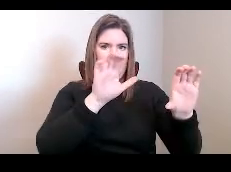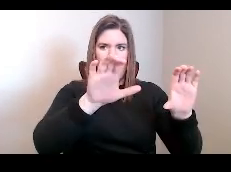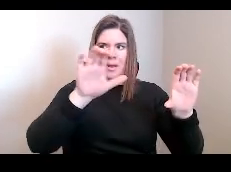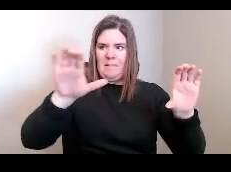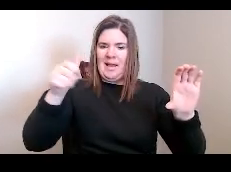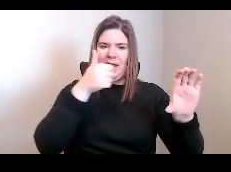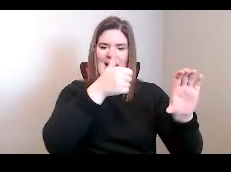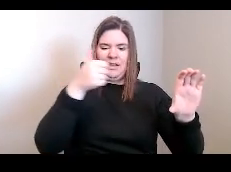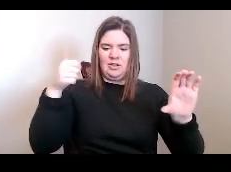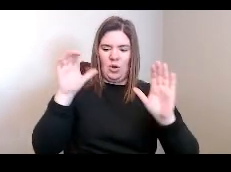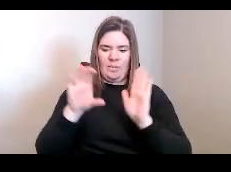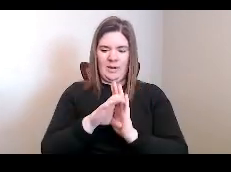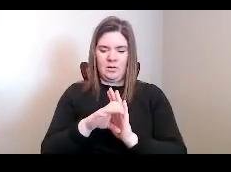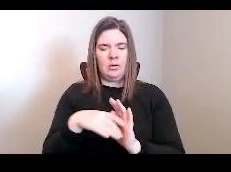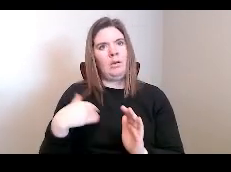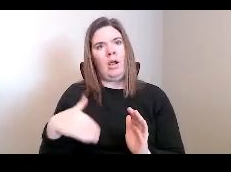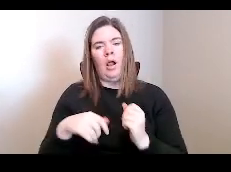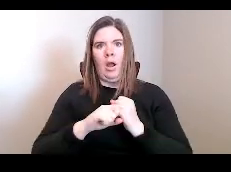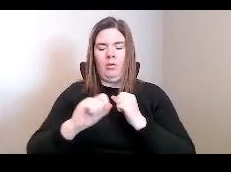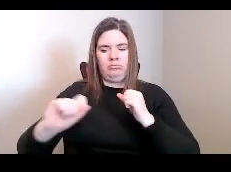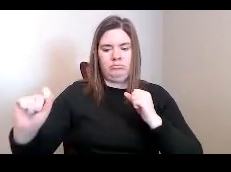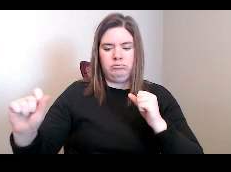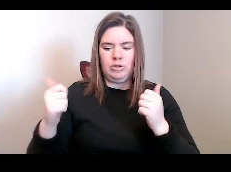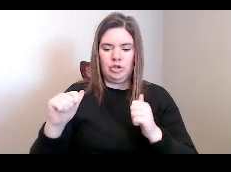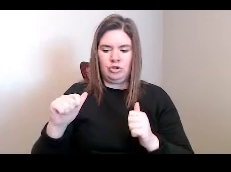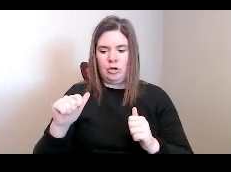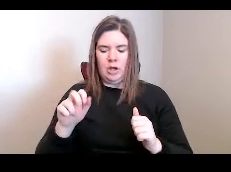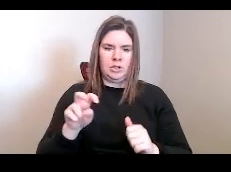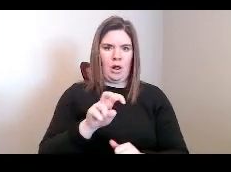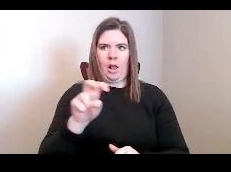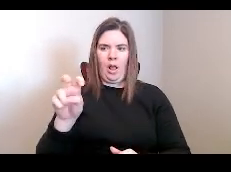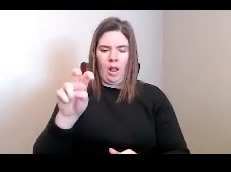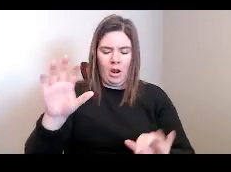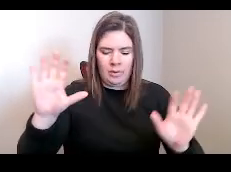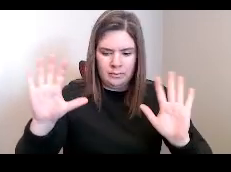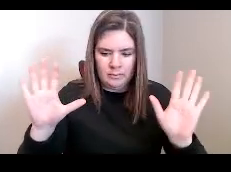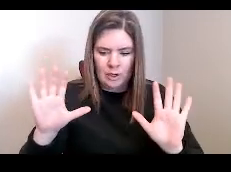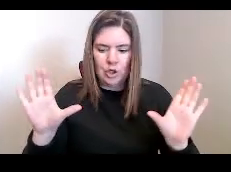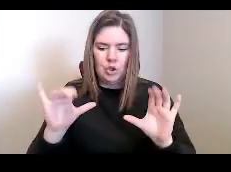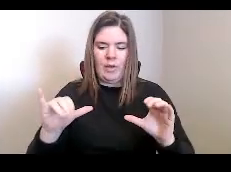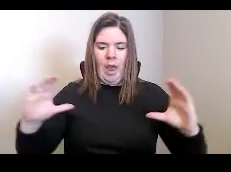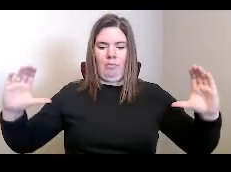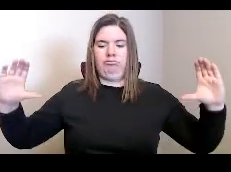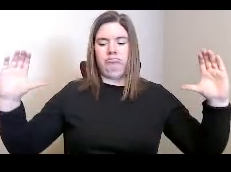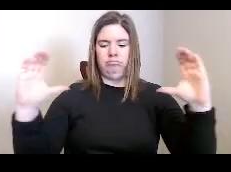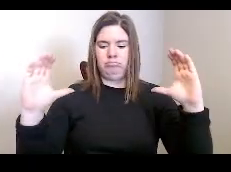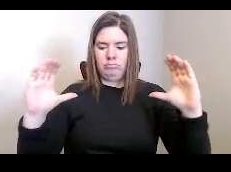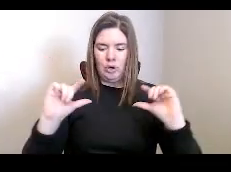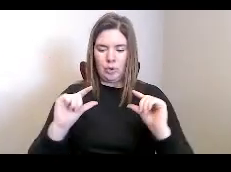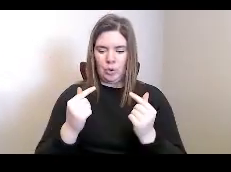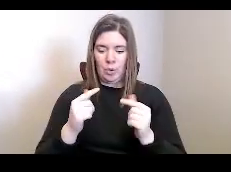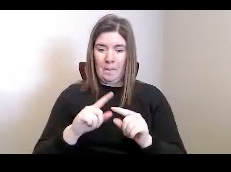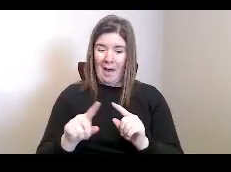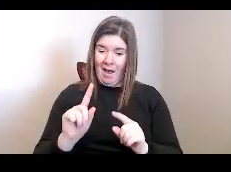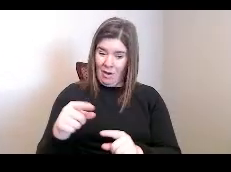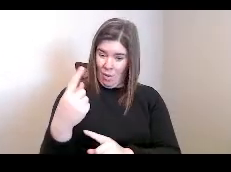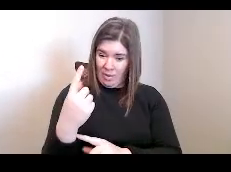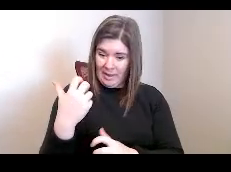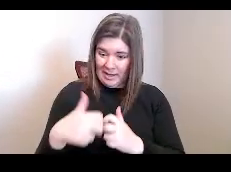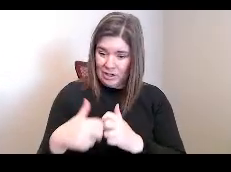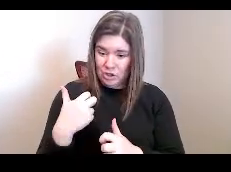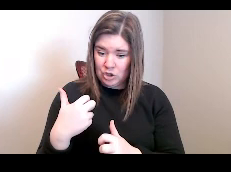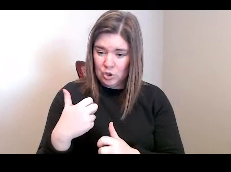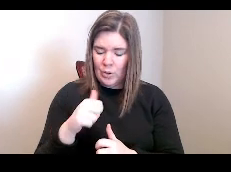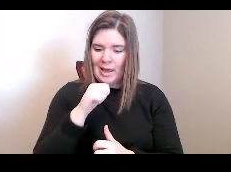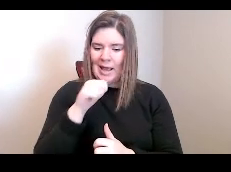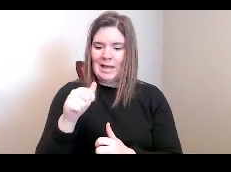graphic that can get tedious to navigate through. So that would be a good way to do that. The only issue with that is it no longer becomes